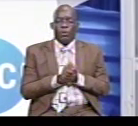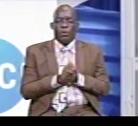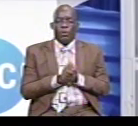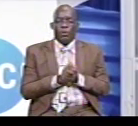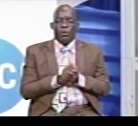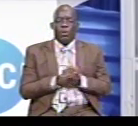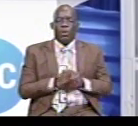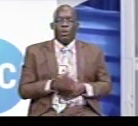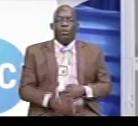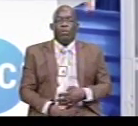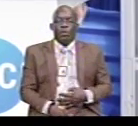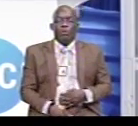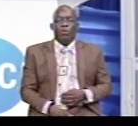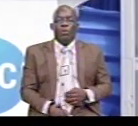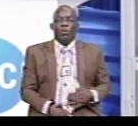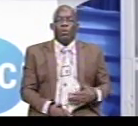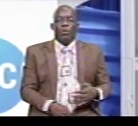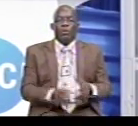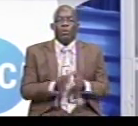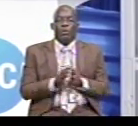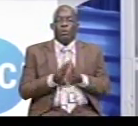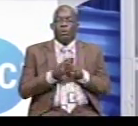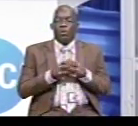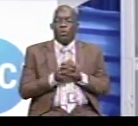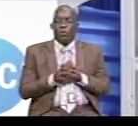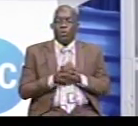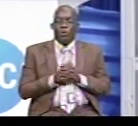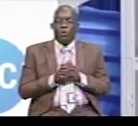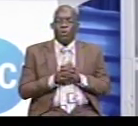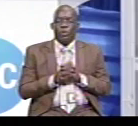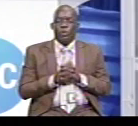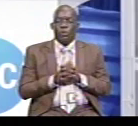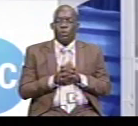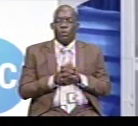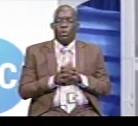Kaimaka, Freetown, Sierra Leone, Deeper Life.